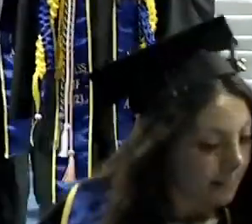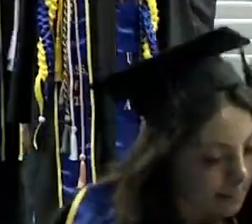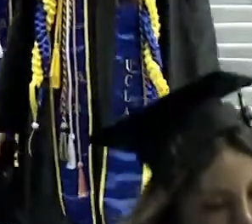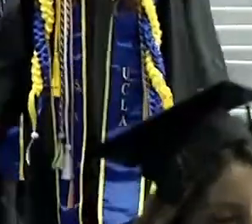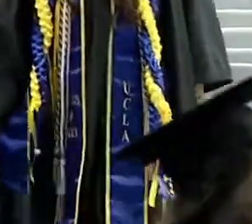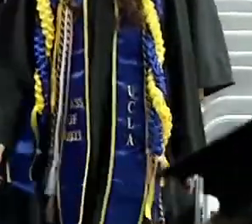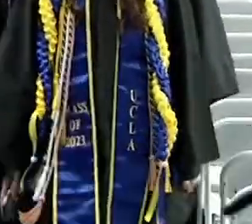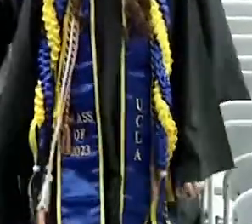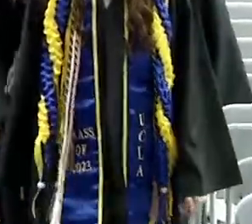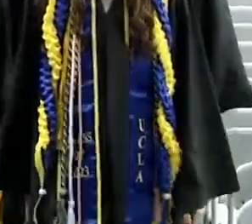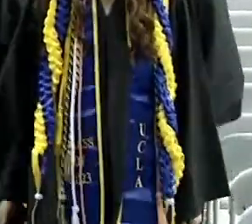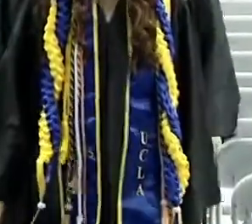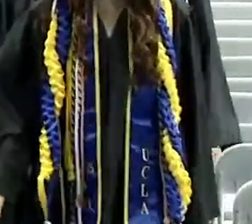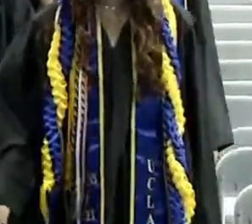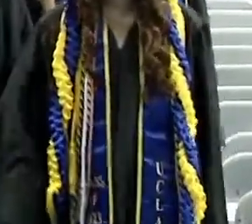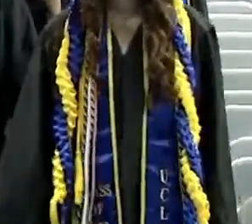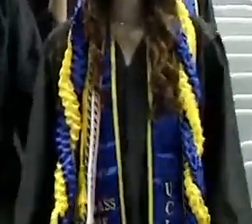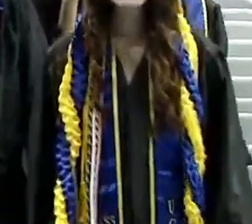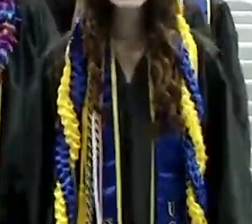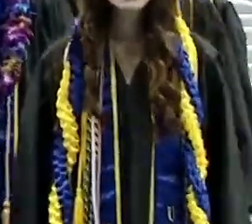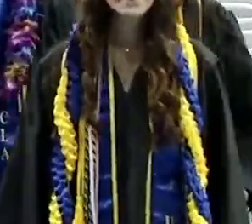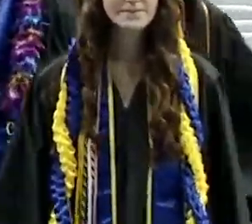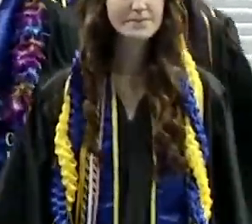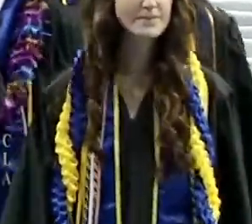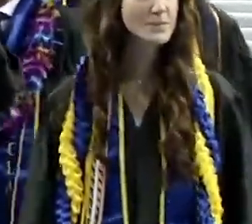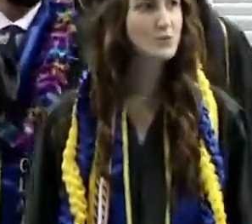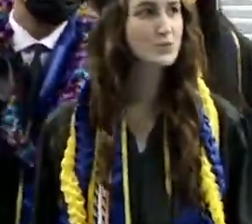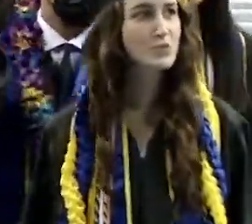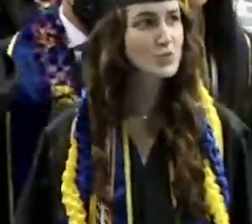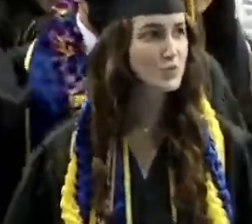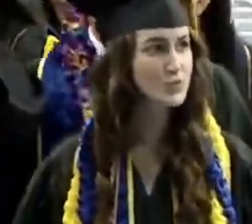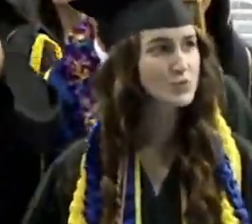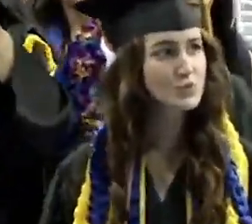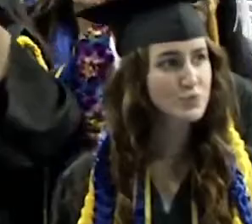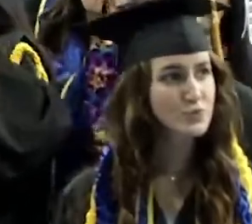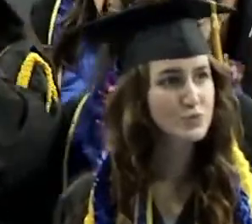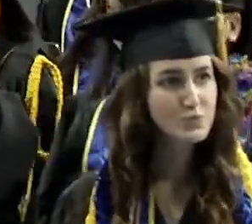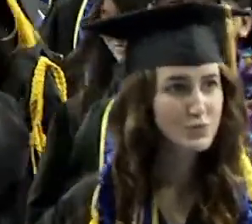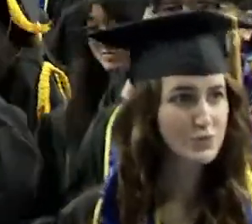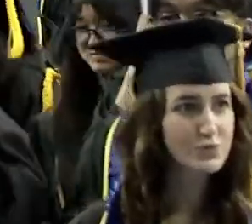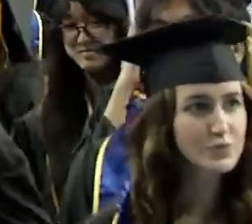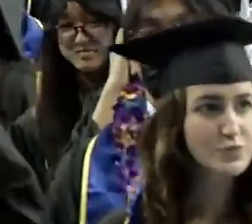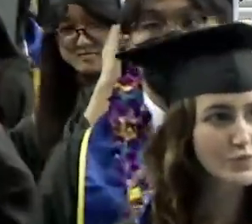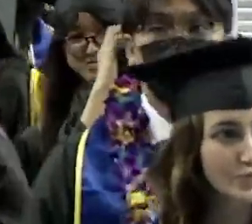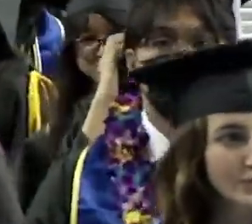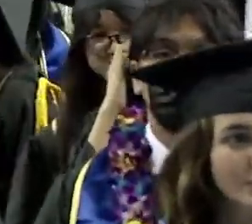Pauley Pavilion and reunite with your graduates outside. Thank you and congratulations.